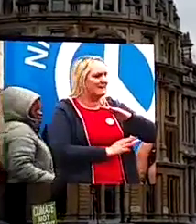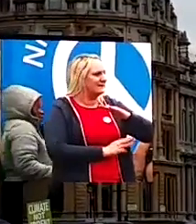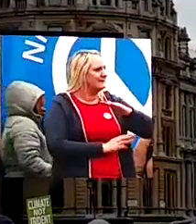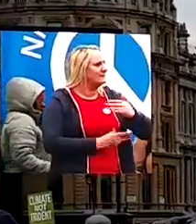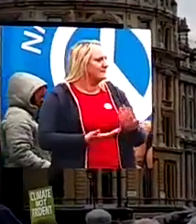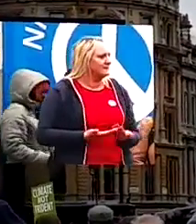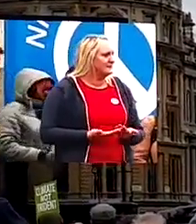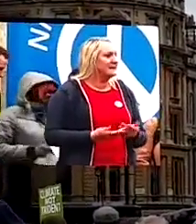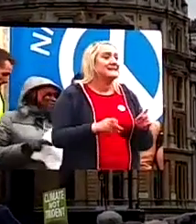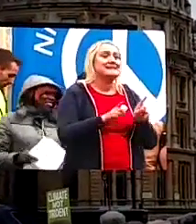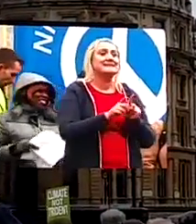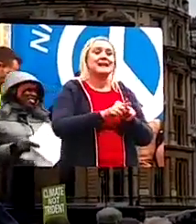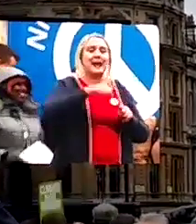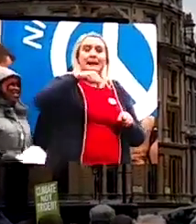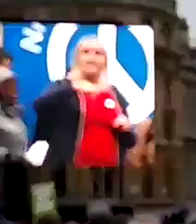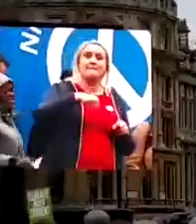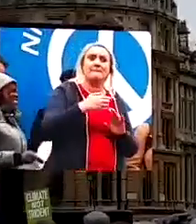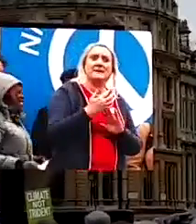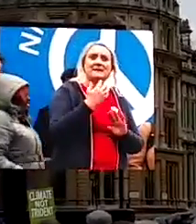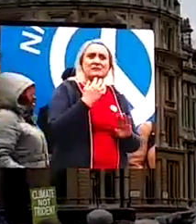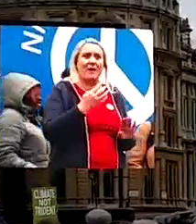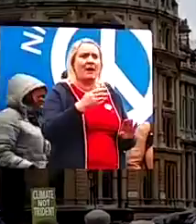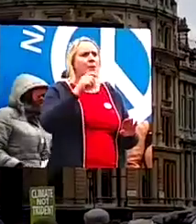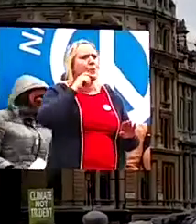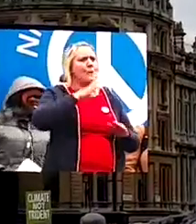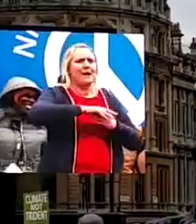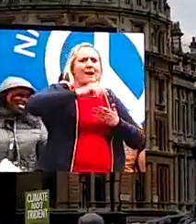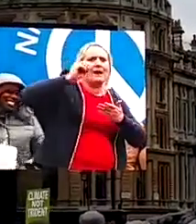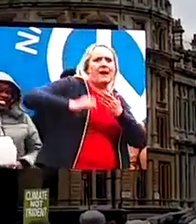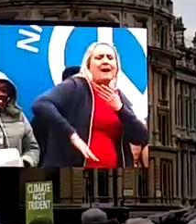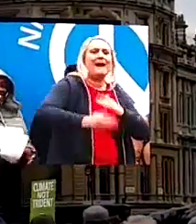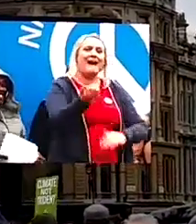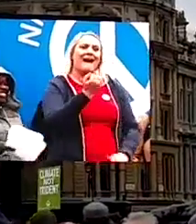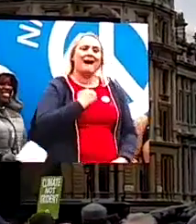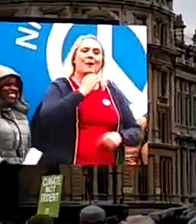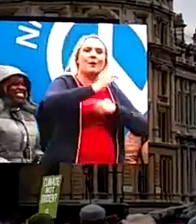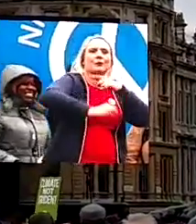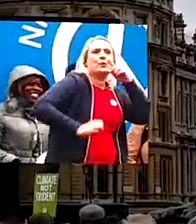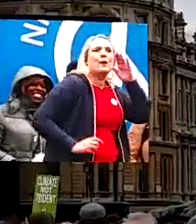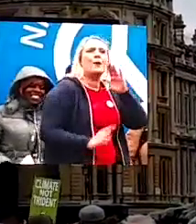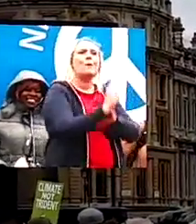that we will stop the occupation, get rid of our nuclear weapons,